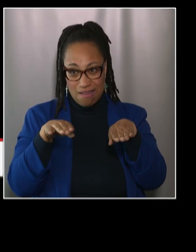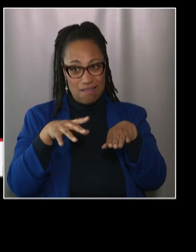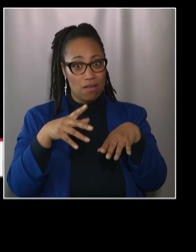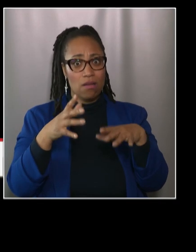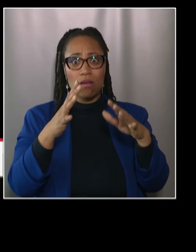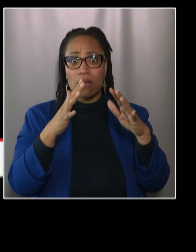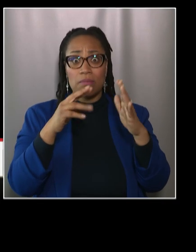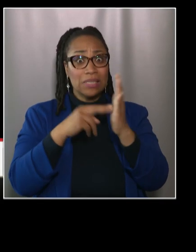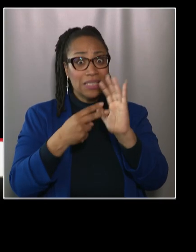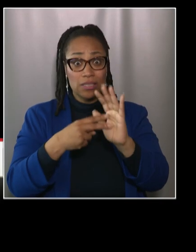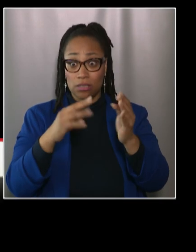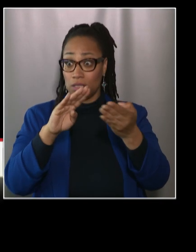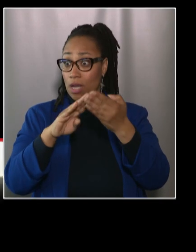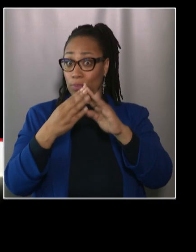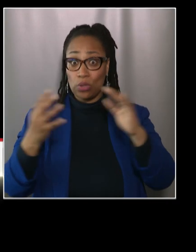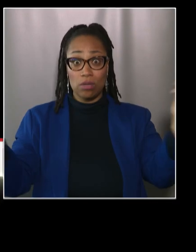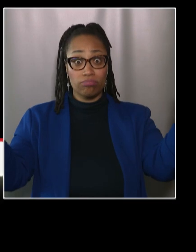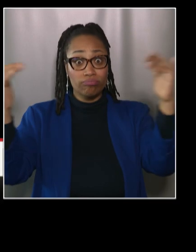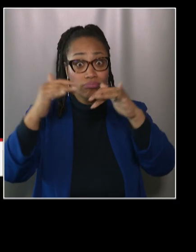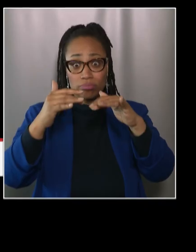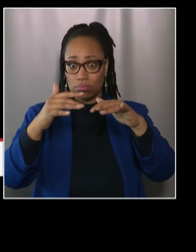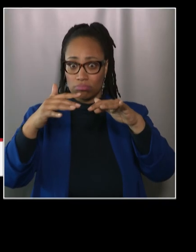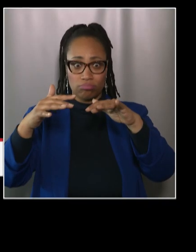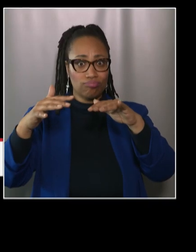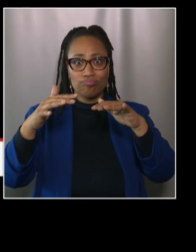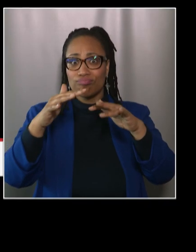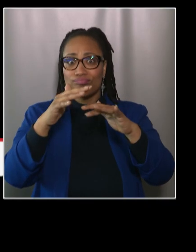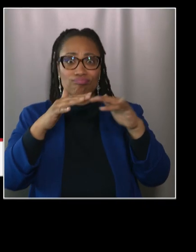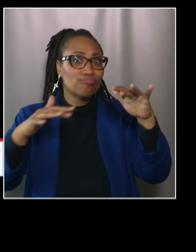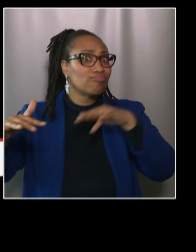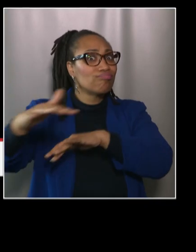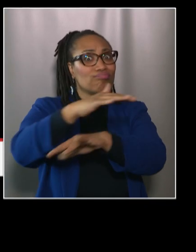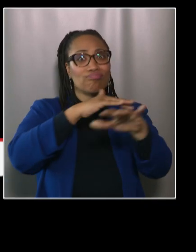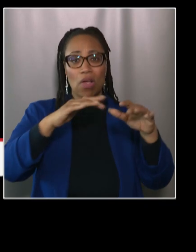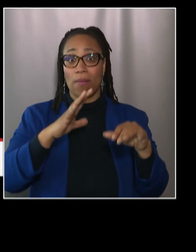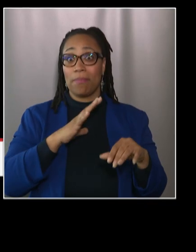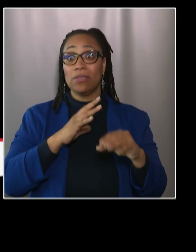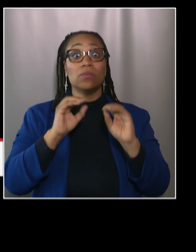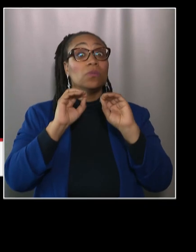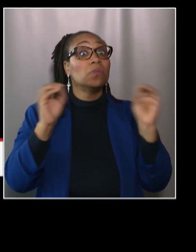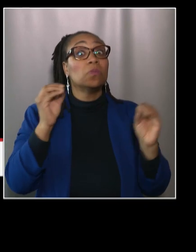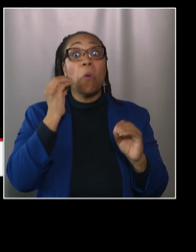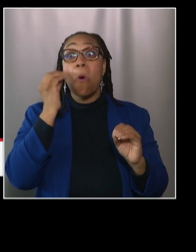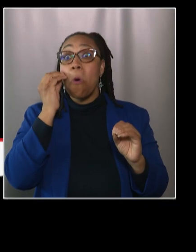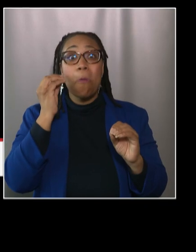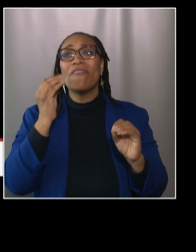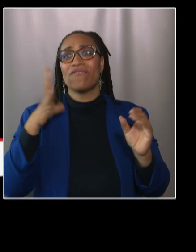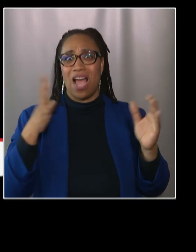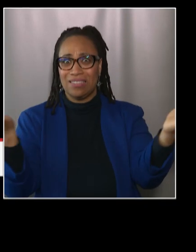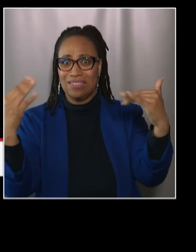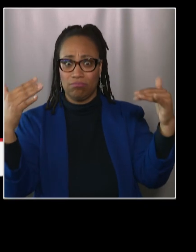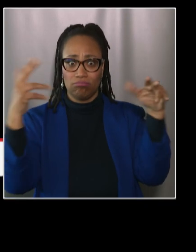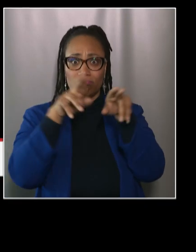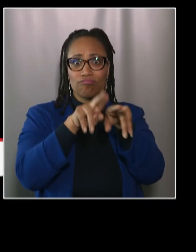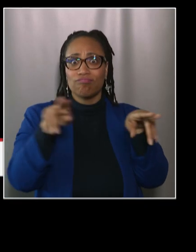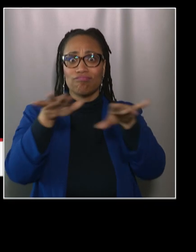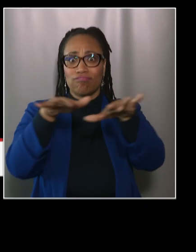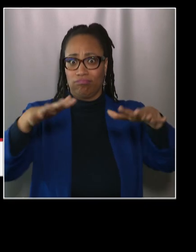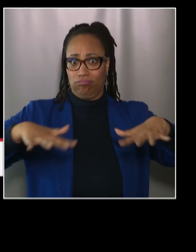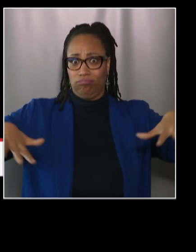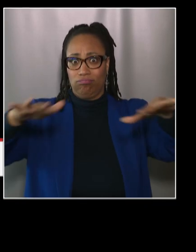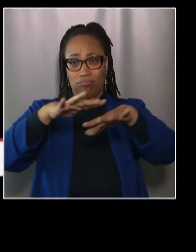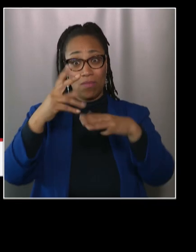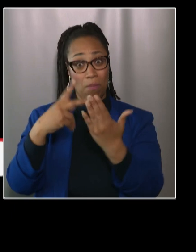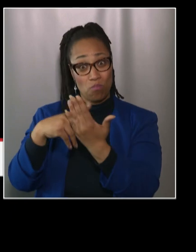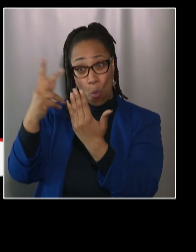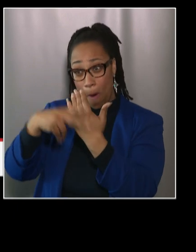project especially impactful is its comprehensive design. The facility will house 5 distinct programs tailored to meet a range